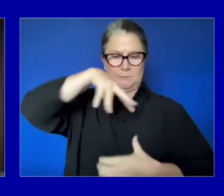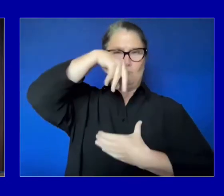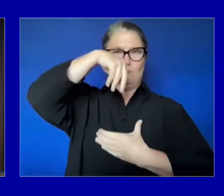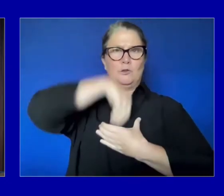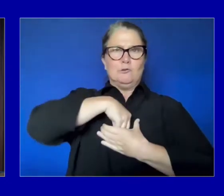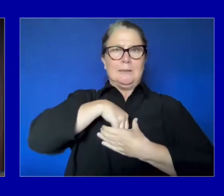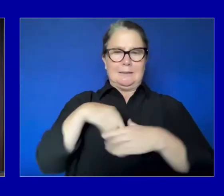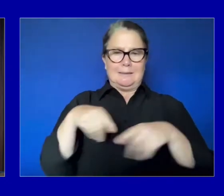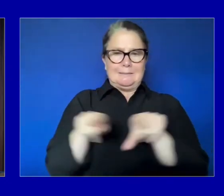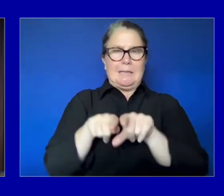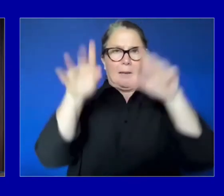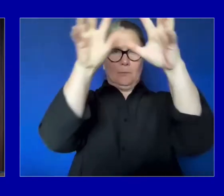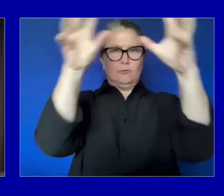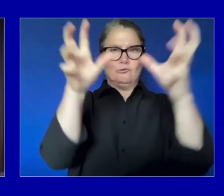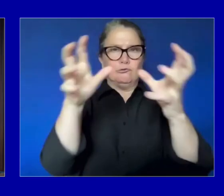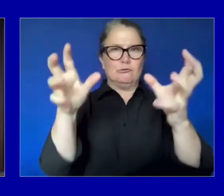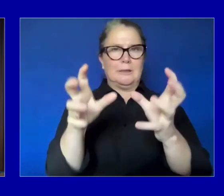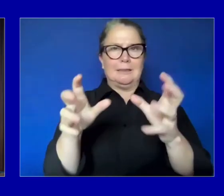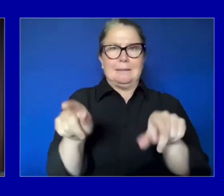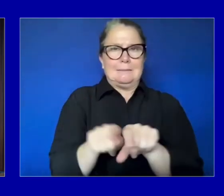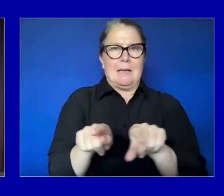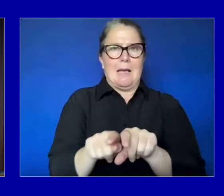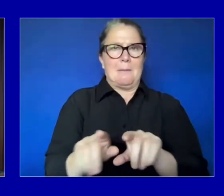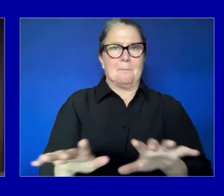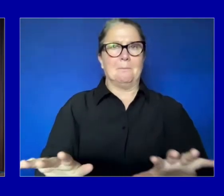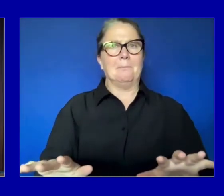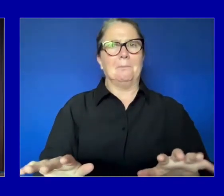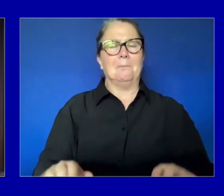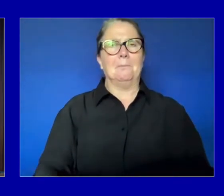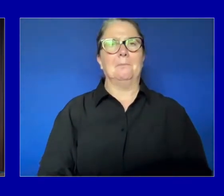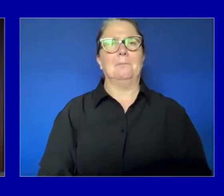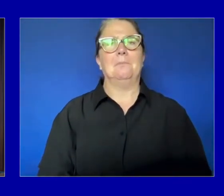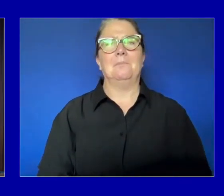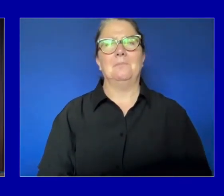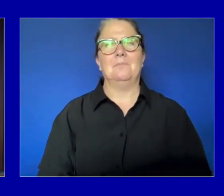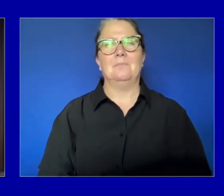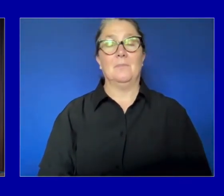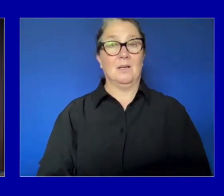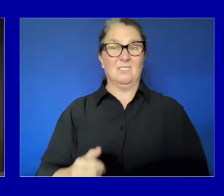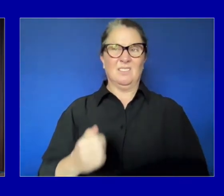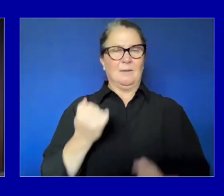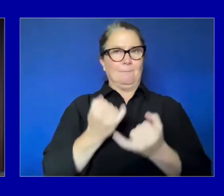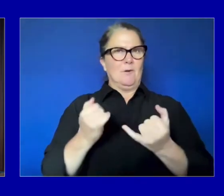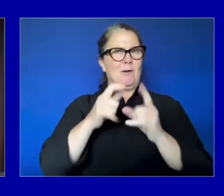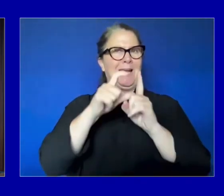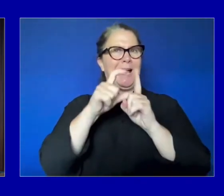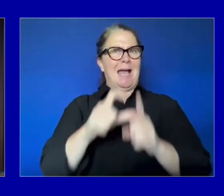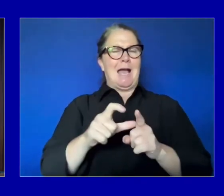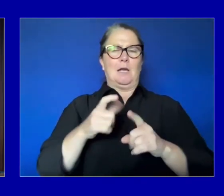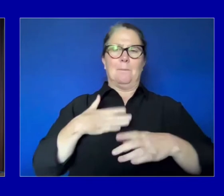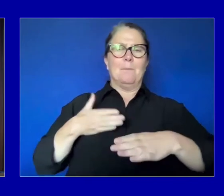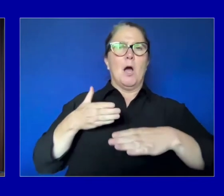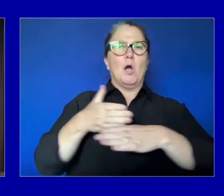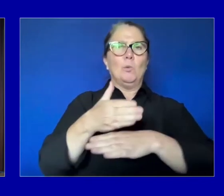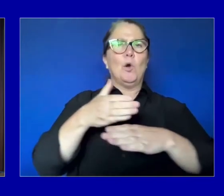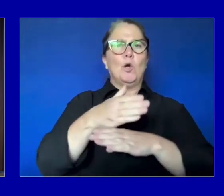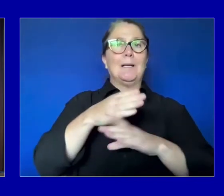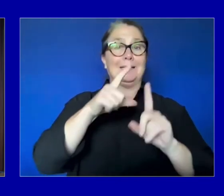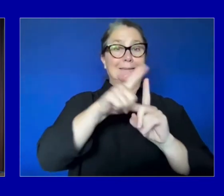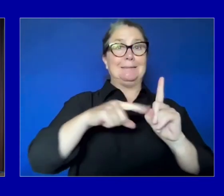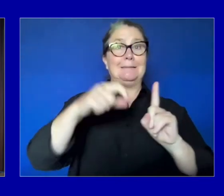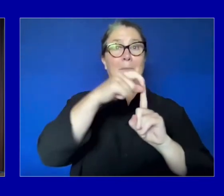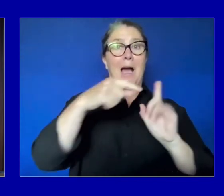But, um, you know, it's very difficult. The work that I do, uh, so I work at DELP, which is the Department of Environment, Land, Water and